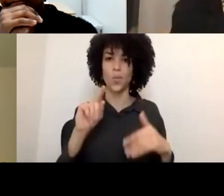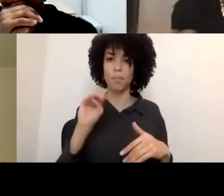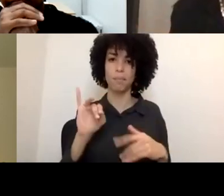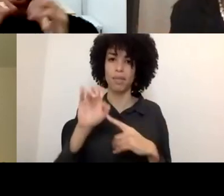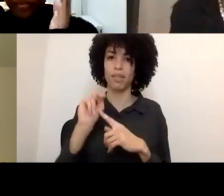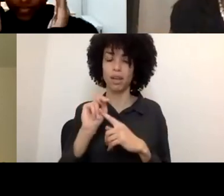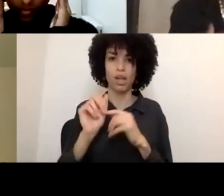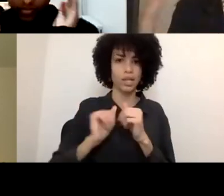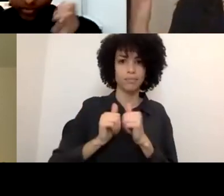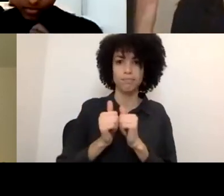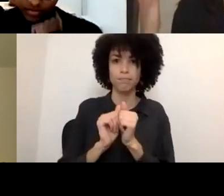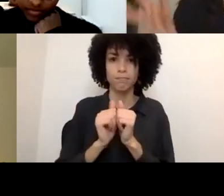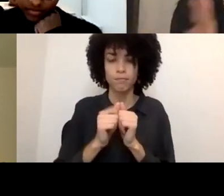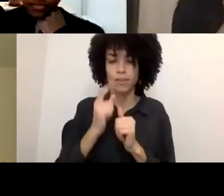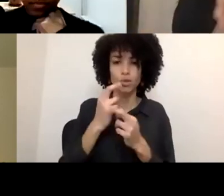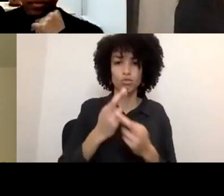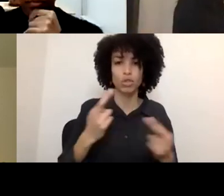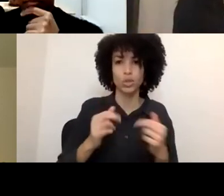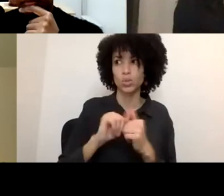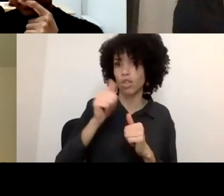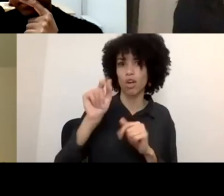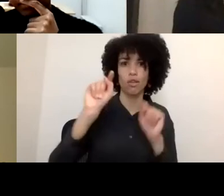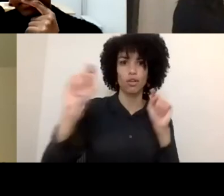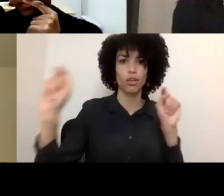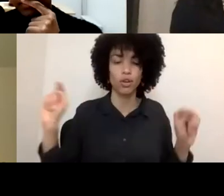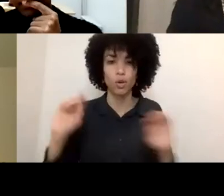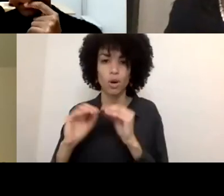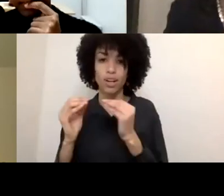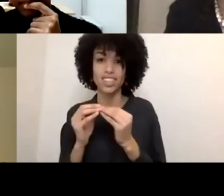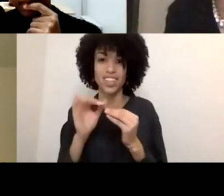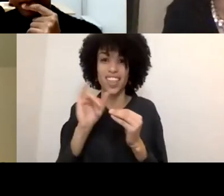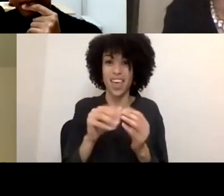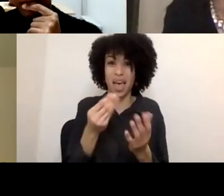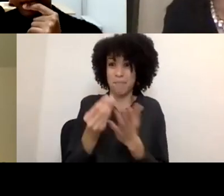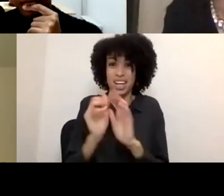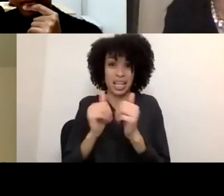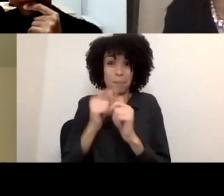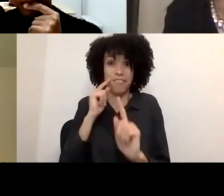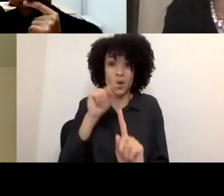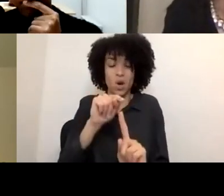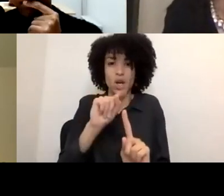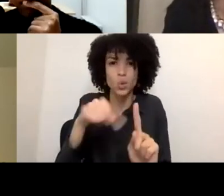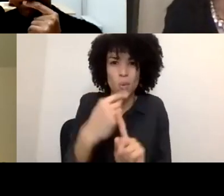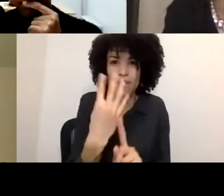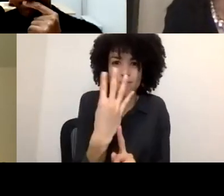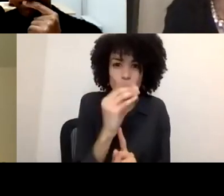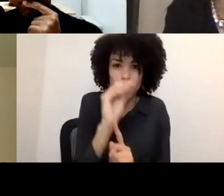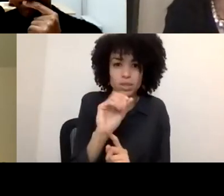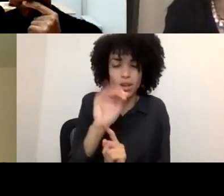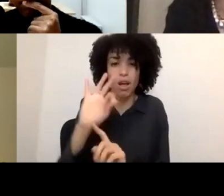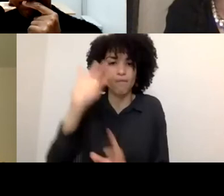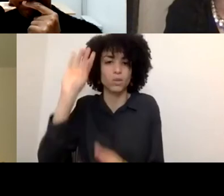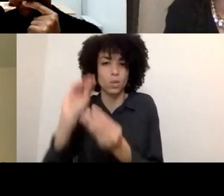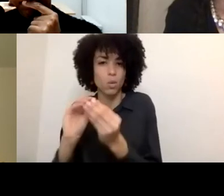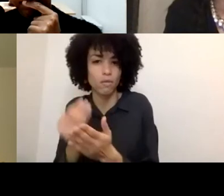for resources. And again, we heard that that's only 4% of arts funding, right? And so I imagine that it's been quite challenging in that